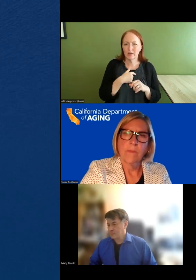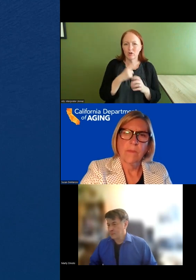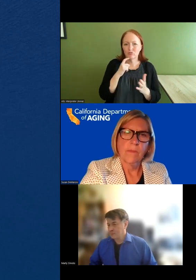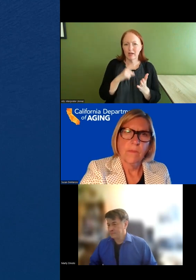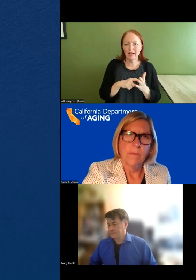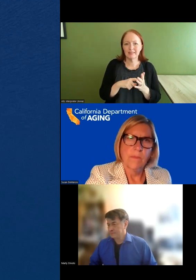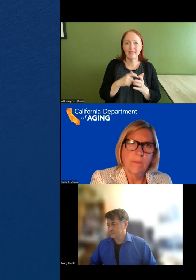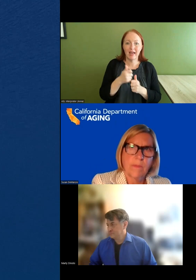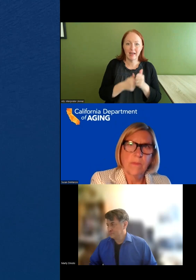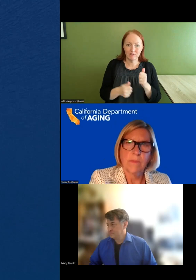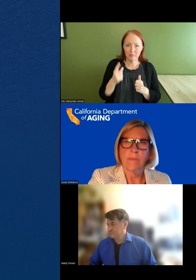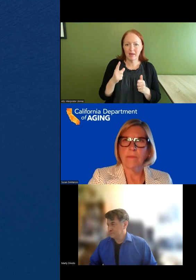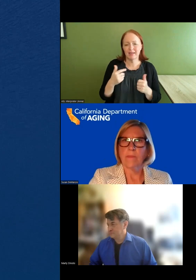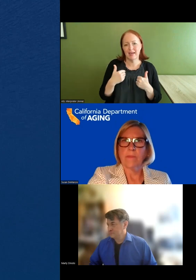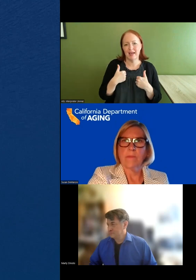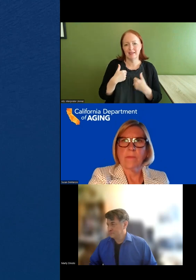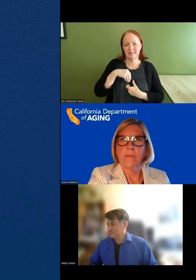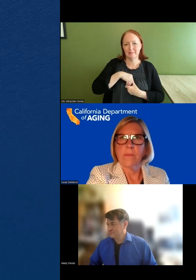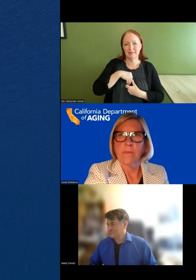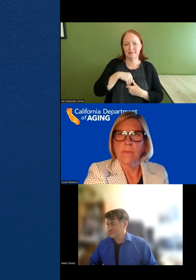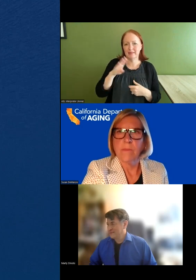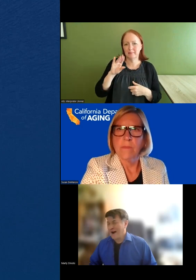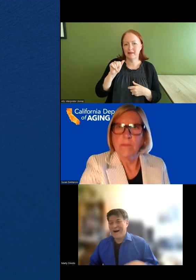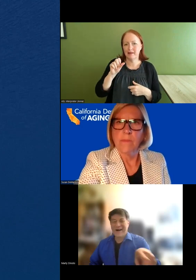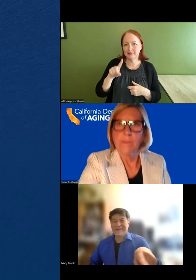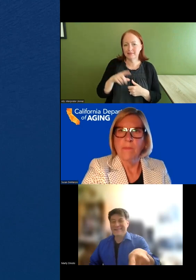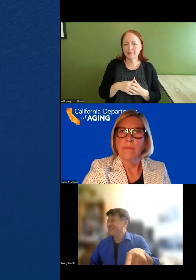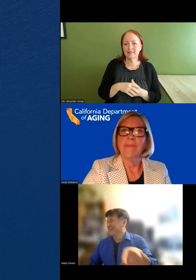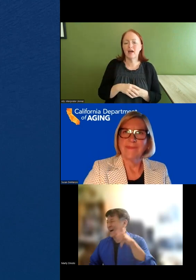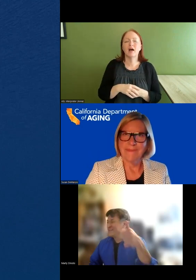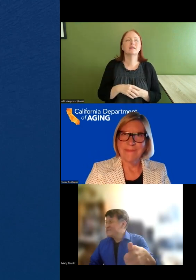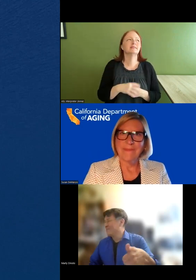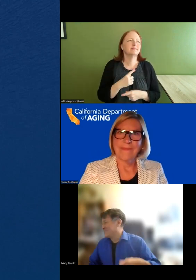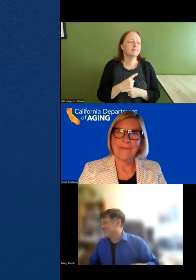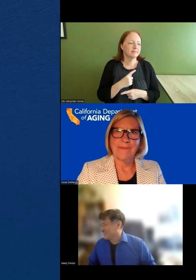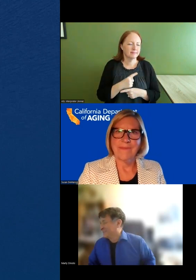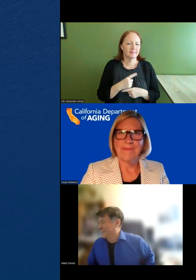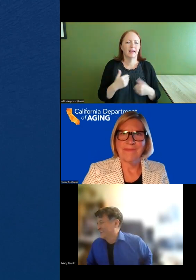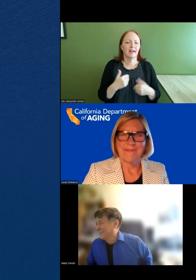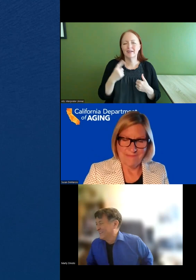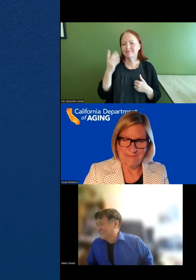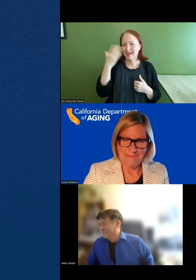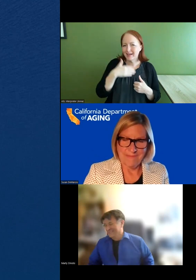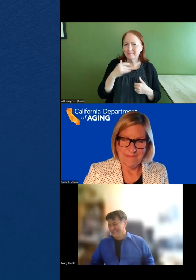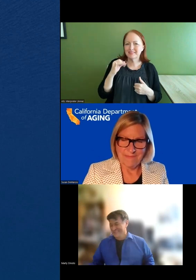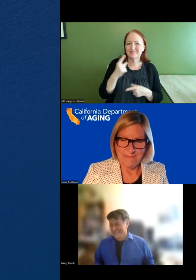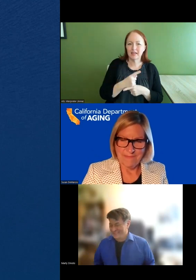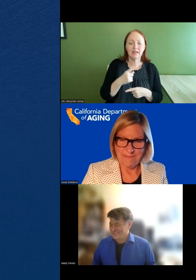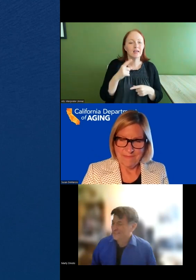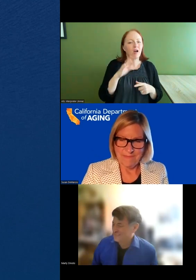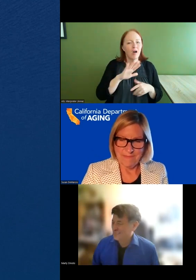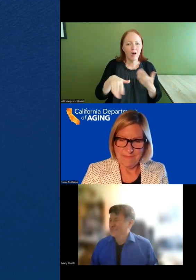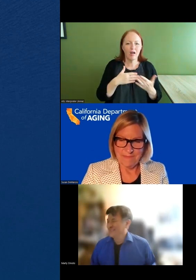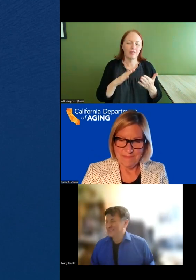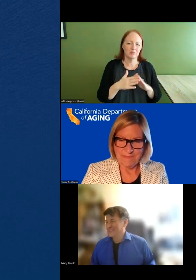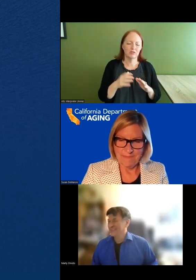that everybody has implicit biases, and that those exist within all of the communities.